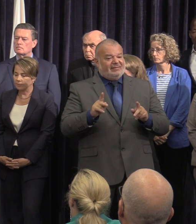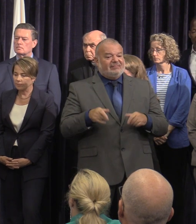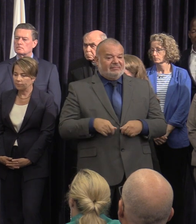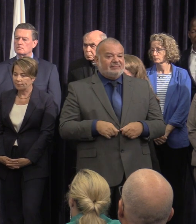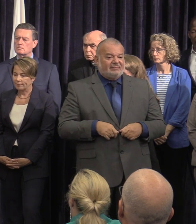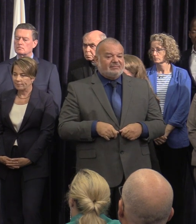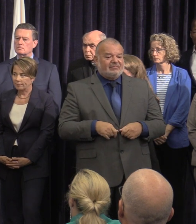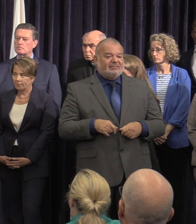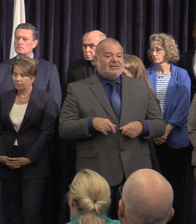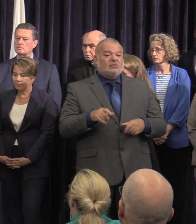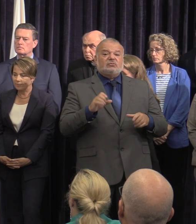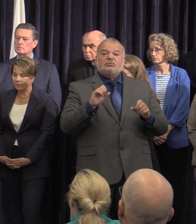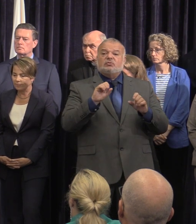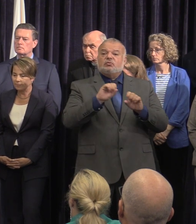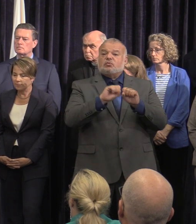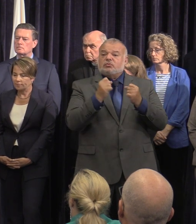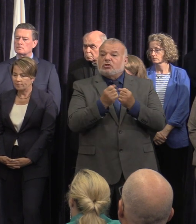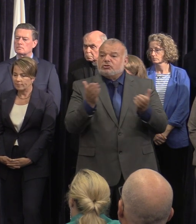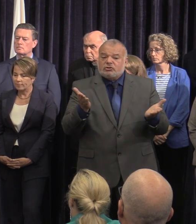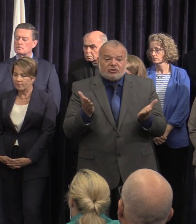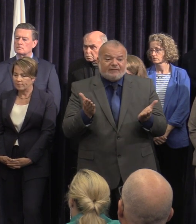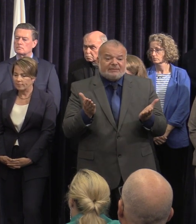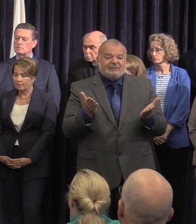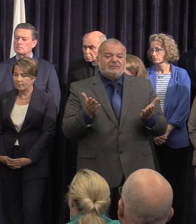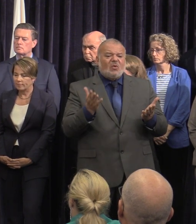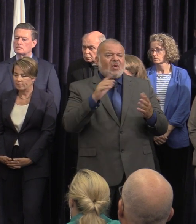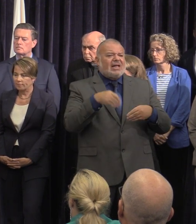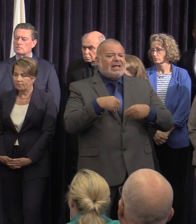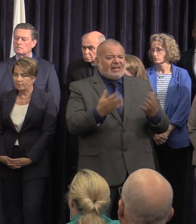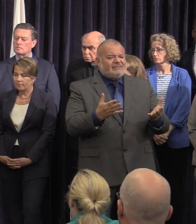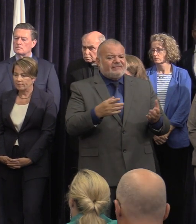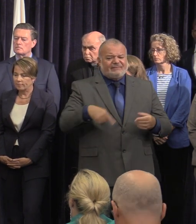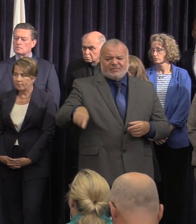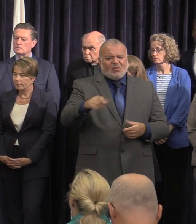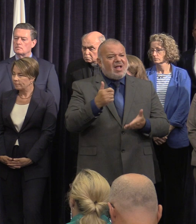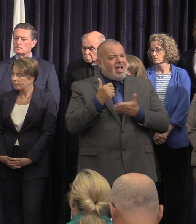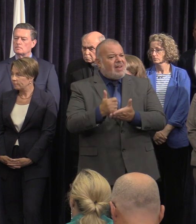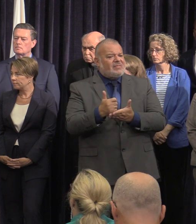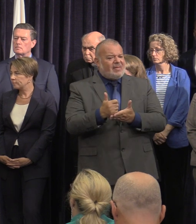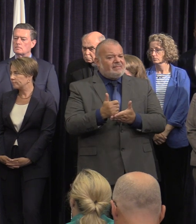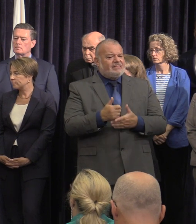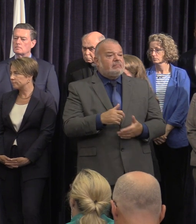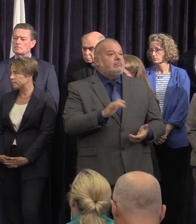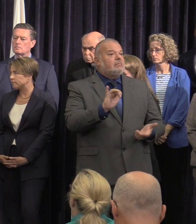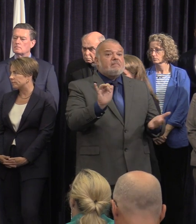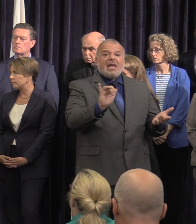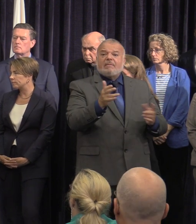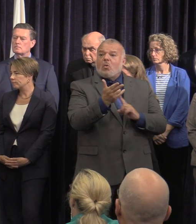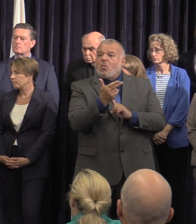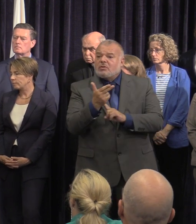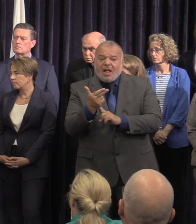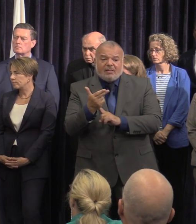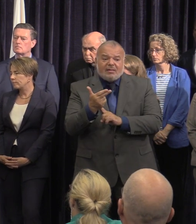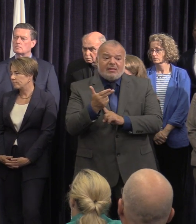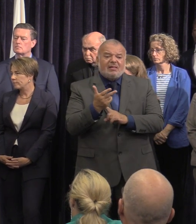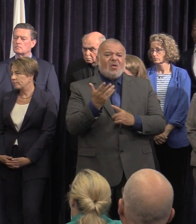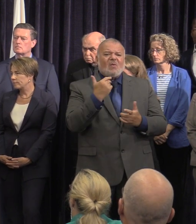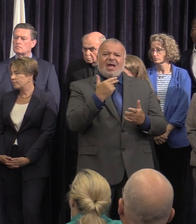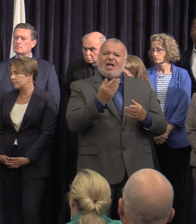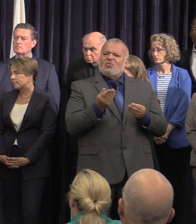provider. Our resources are stretched thin there as well. And if you're a hotel or a motel owner, consider opening it up for emergency